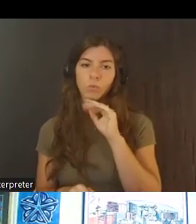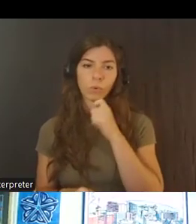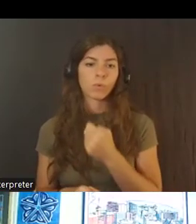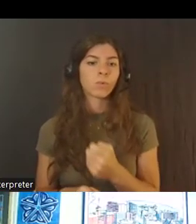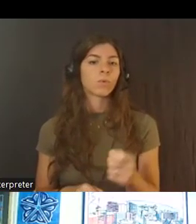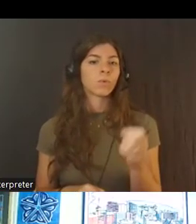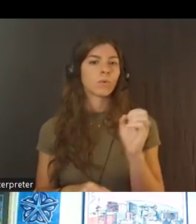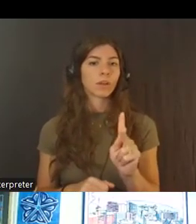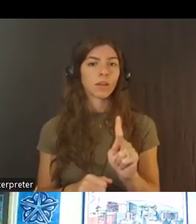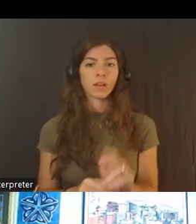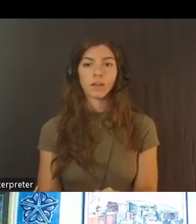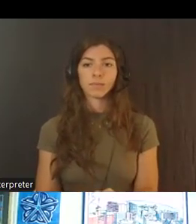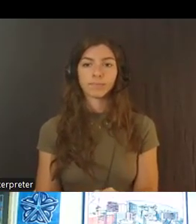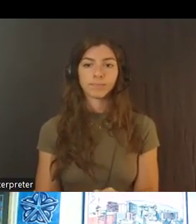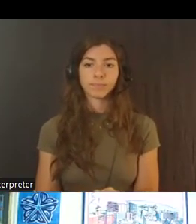Okay.